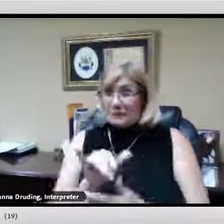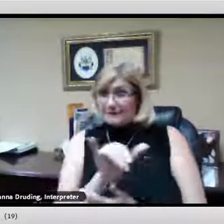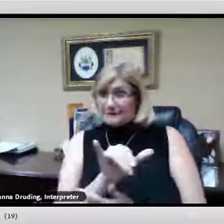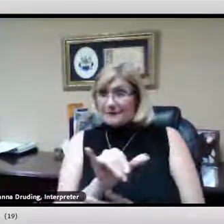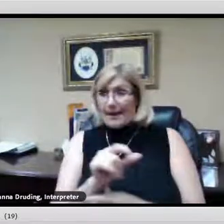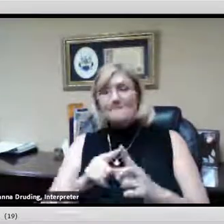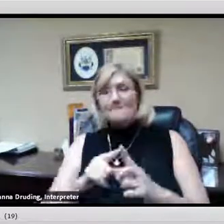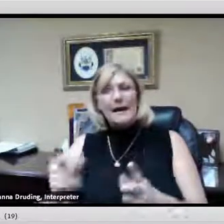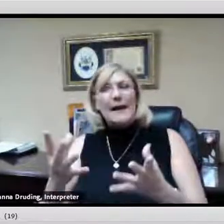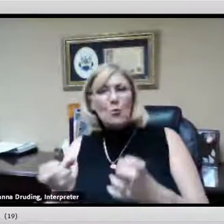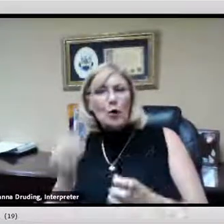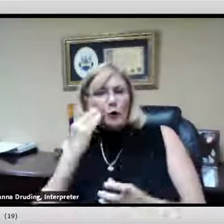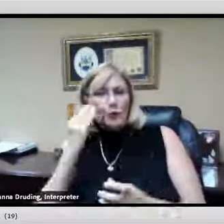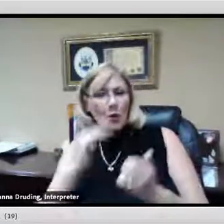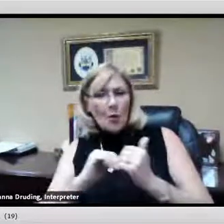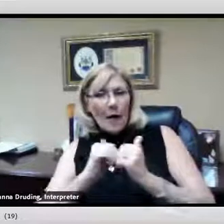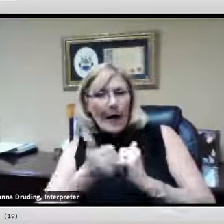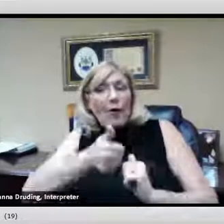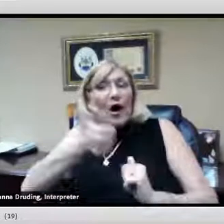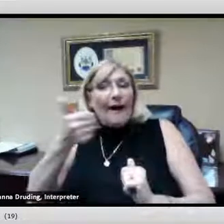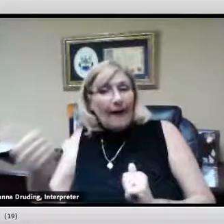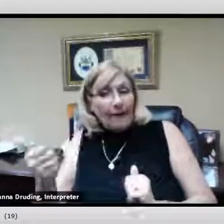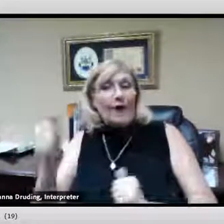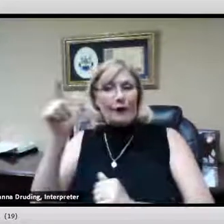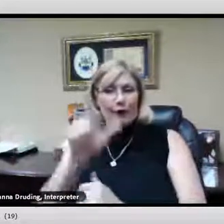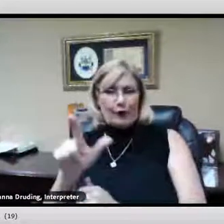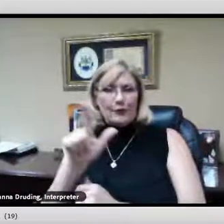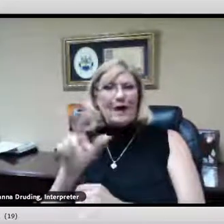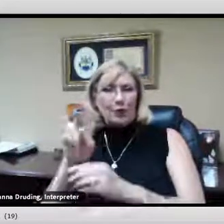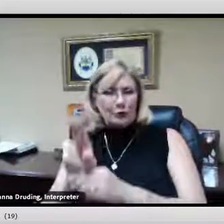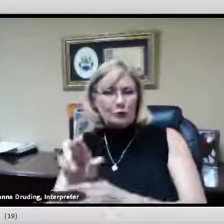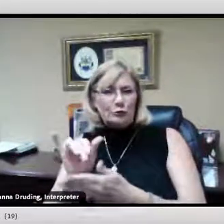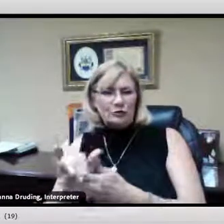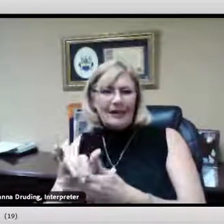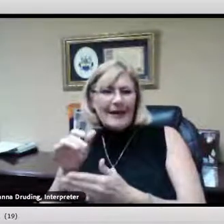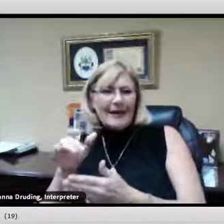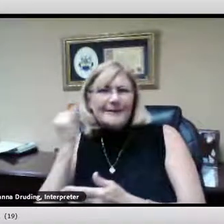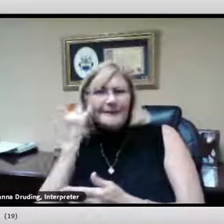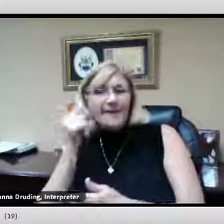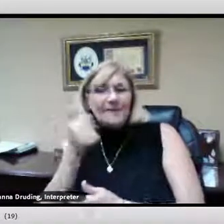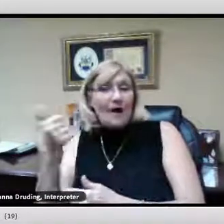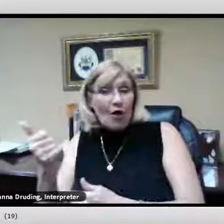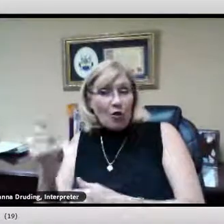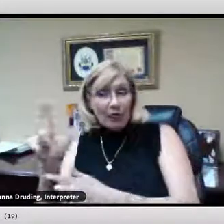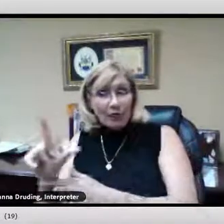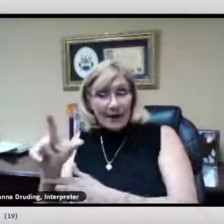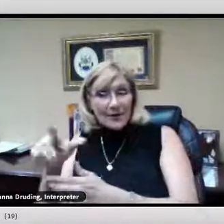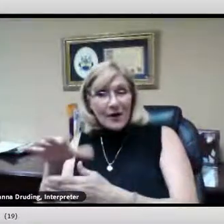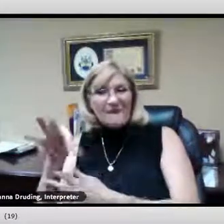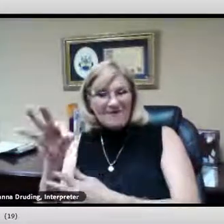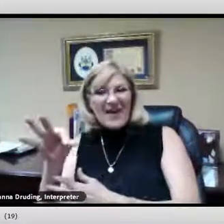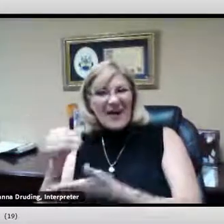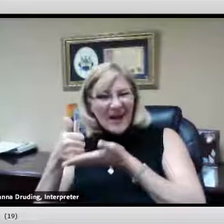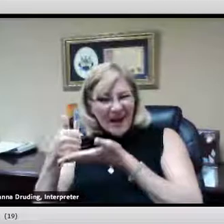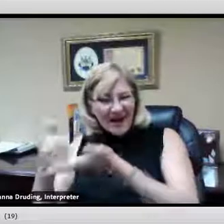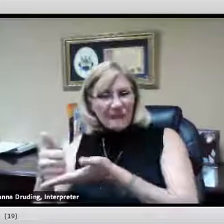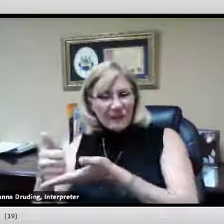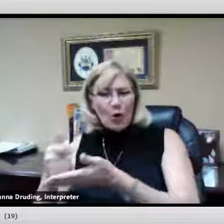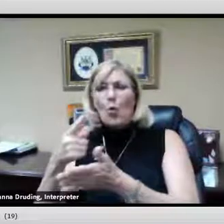but I would want to know how other libraries were using it and whether or not they found that helpful and effective. And I'd want to see if there were current